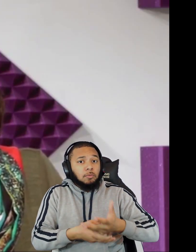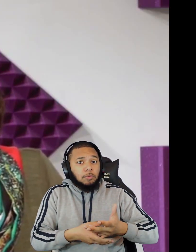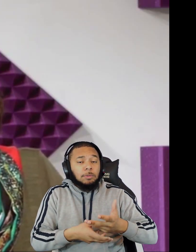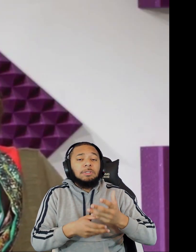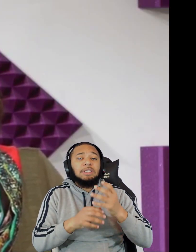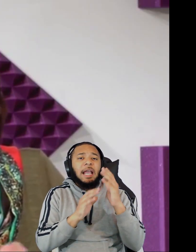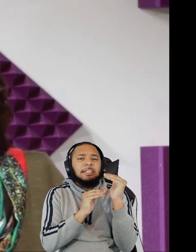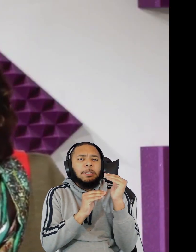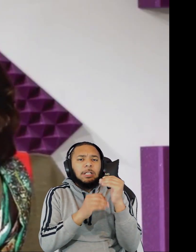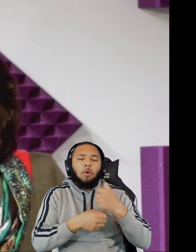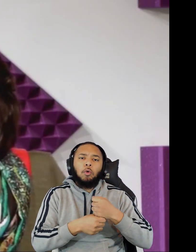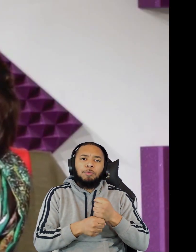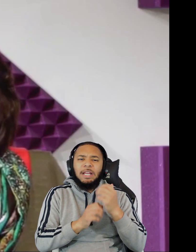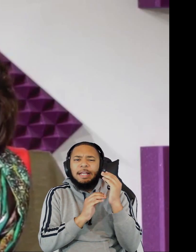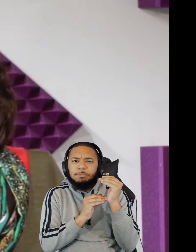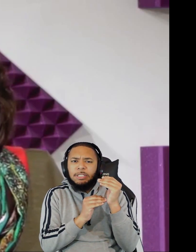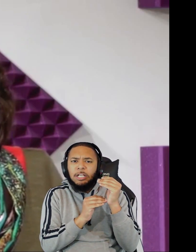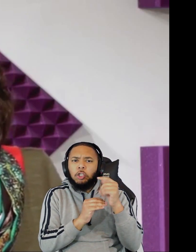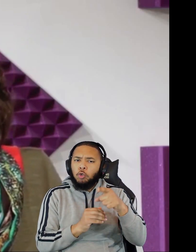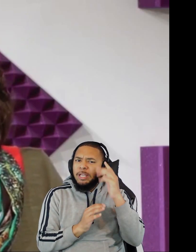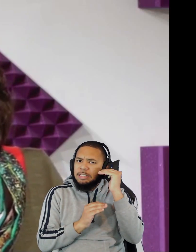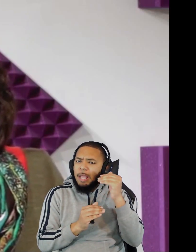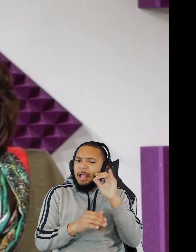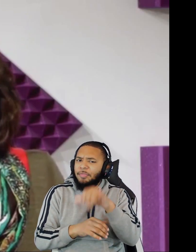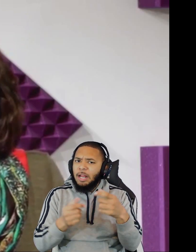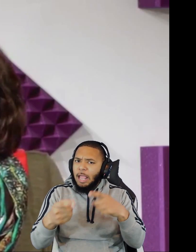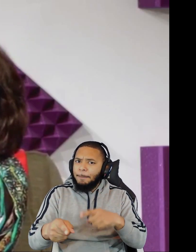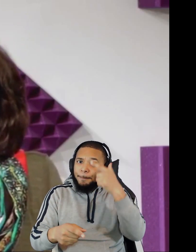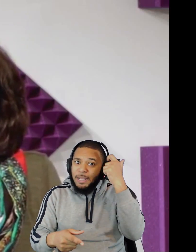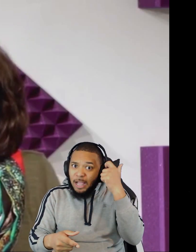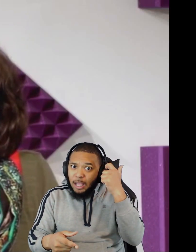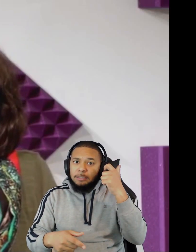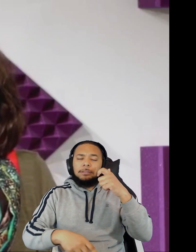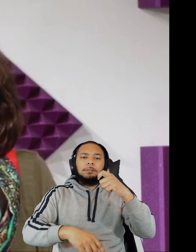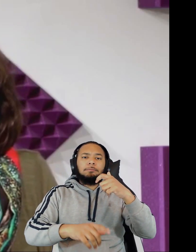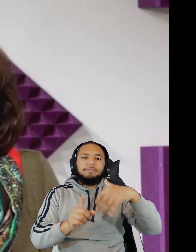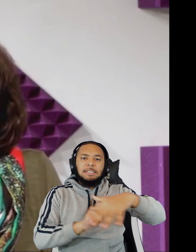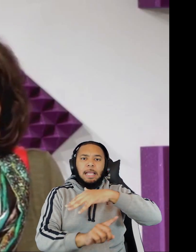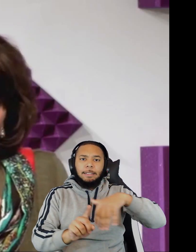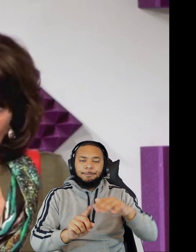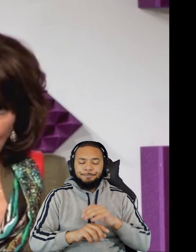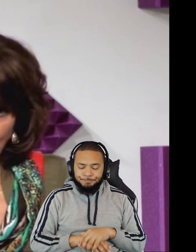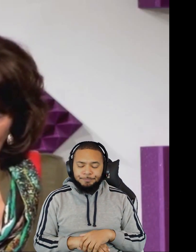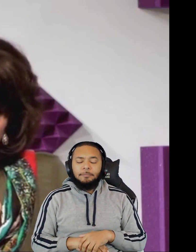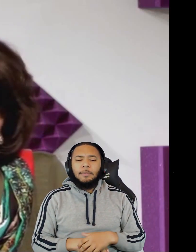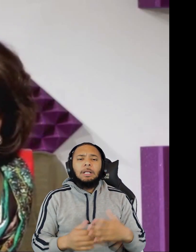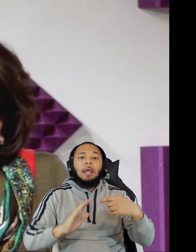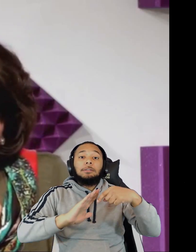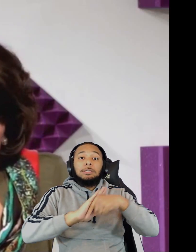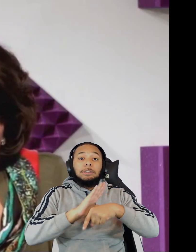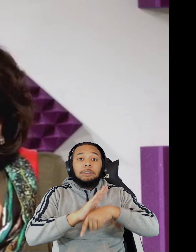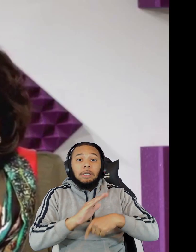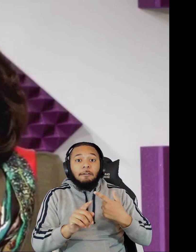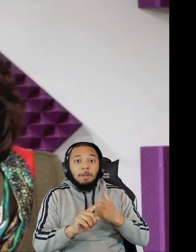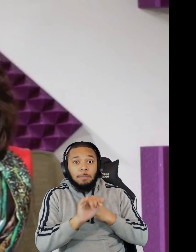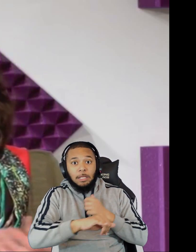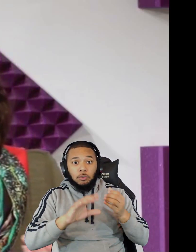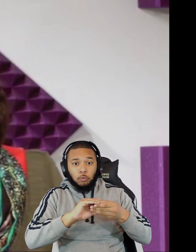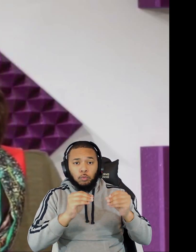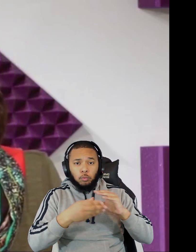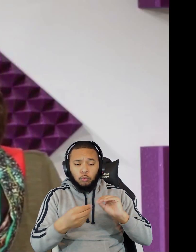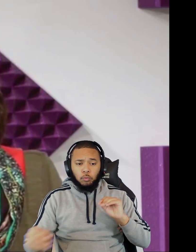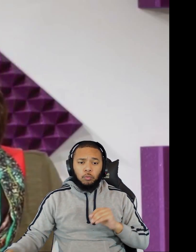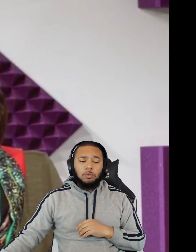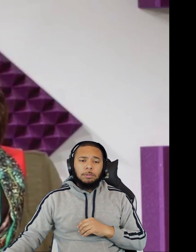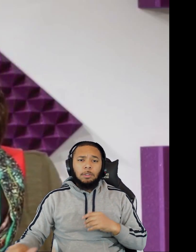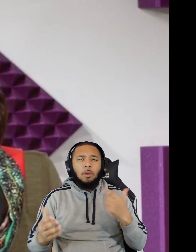that. You expect certain things because of the setting. Let's look now at some details on this from A Great Mistake. What